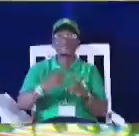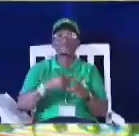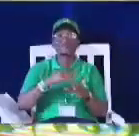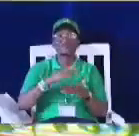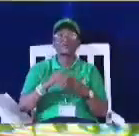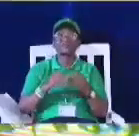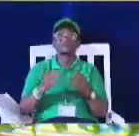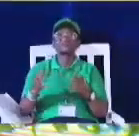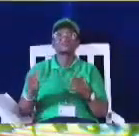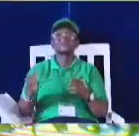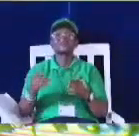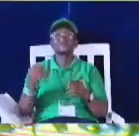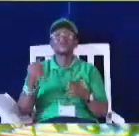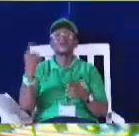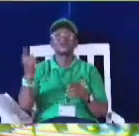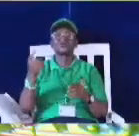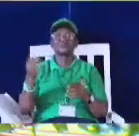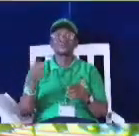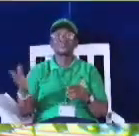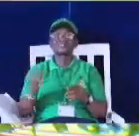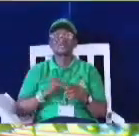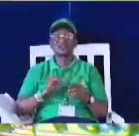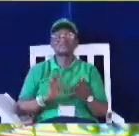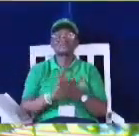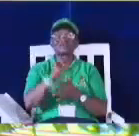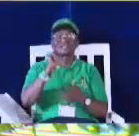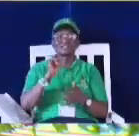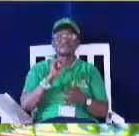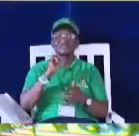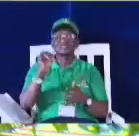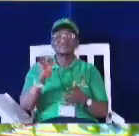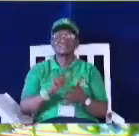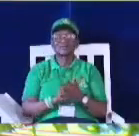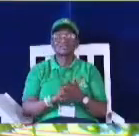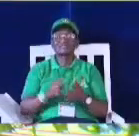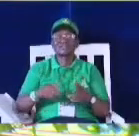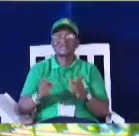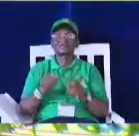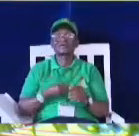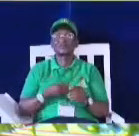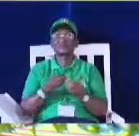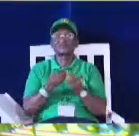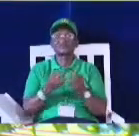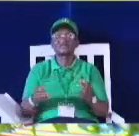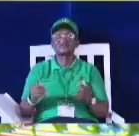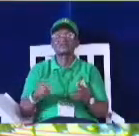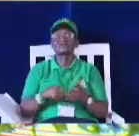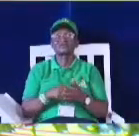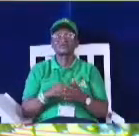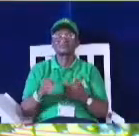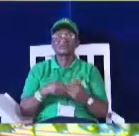The only thing that I believe you need to do now is let's settle this matter with your husband